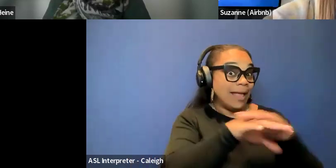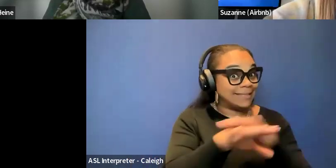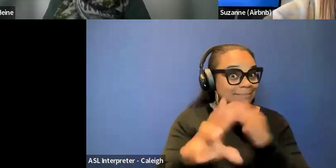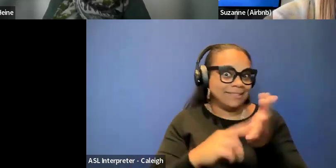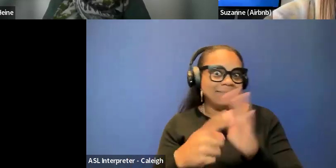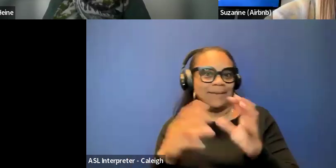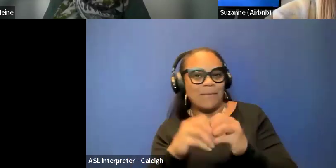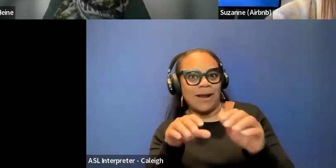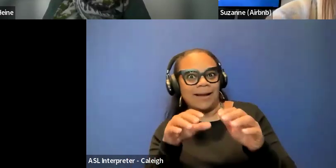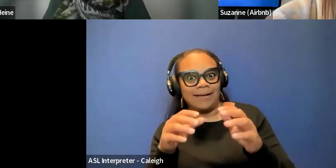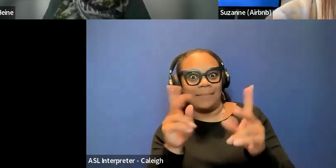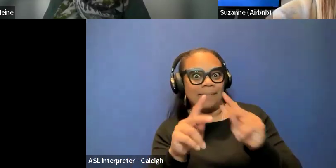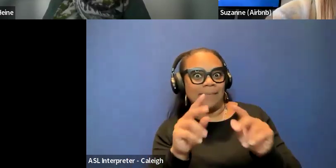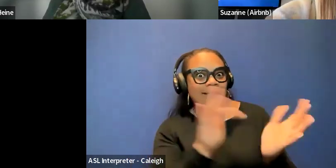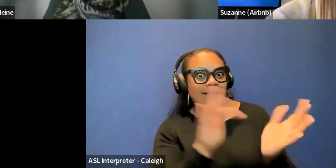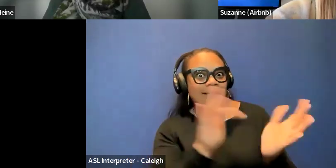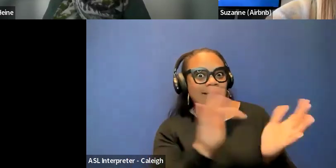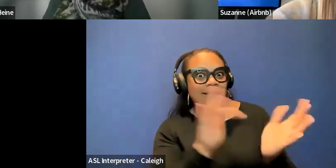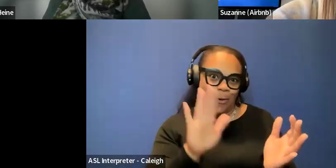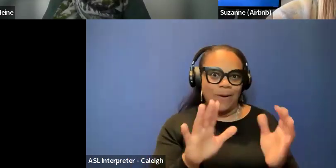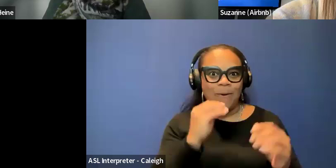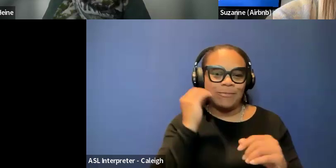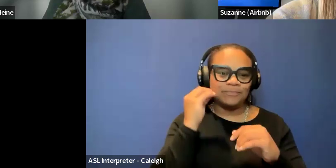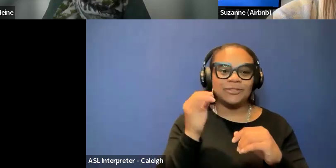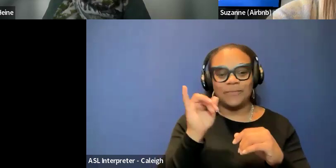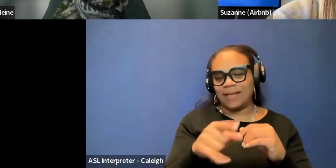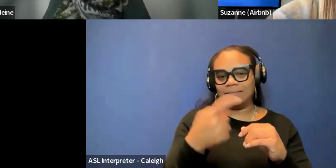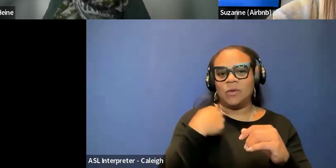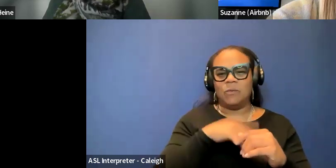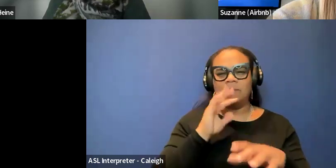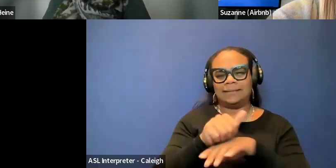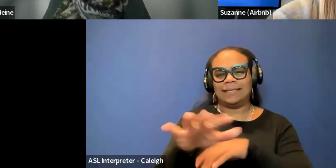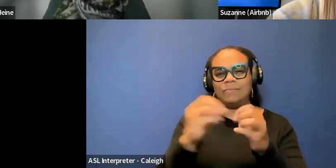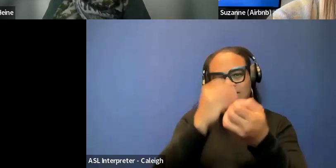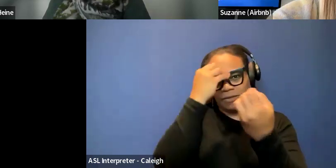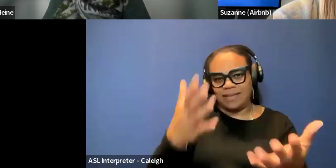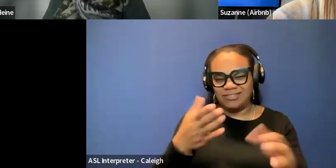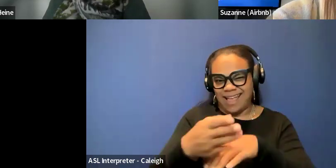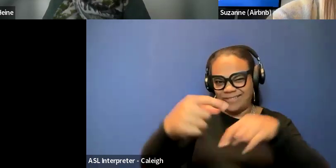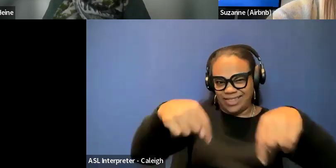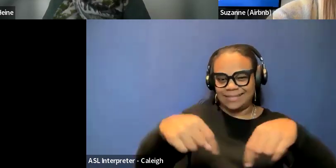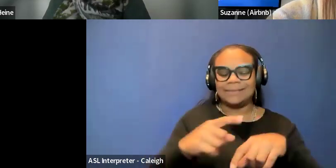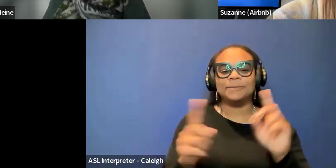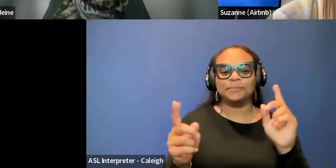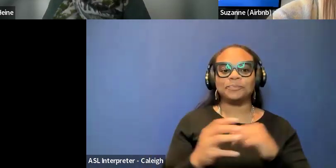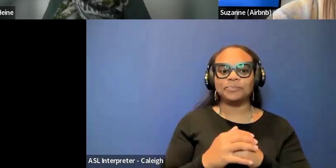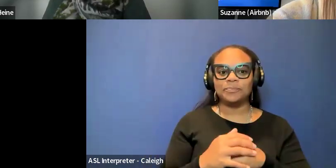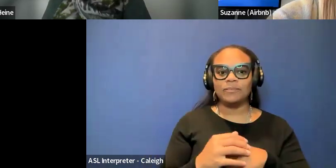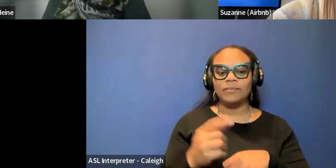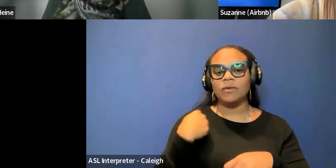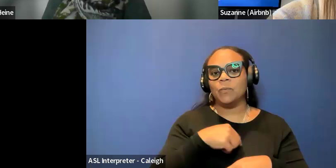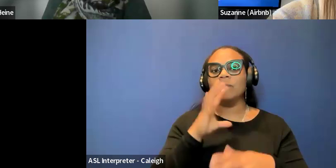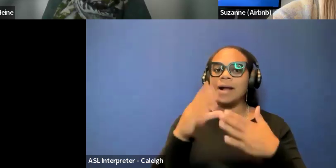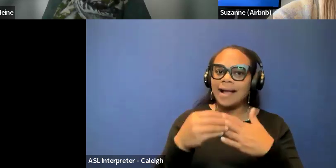So this is the stage, and we will be sending more guidance in the follow-up to this, but we guide you